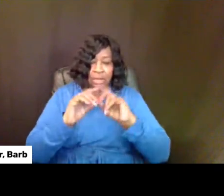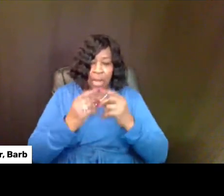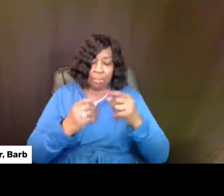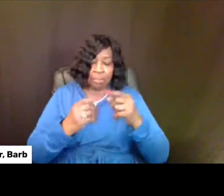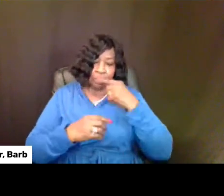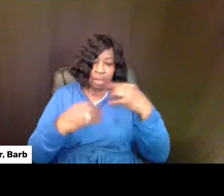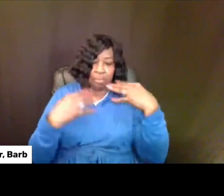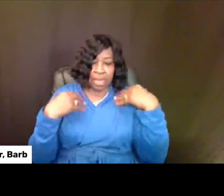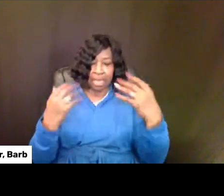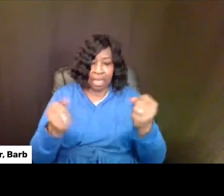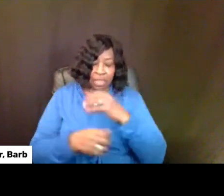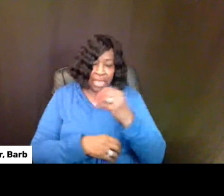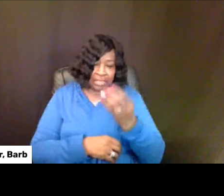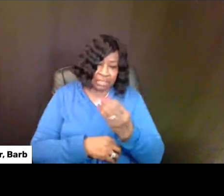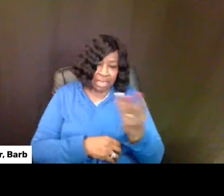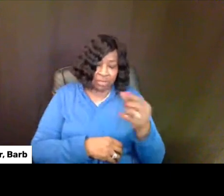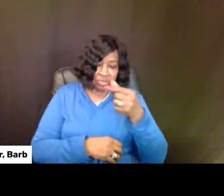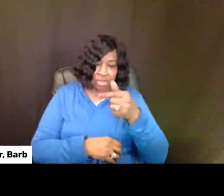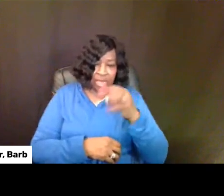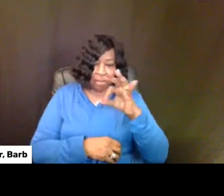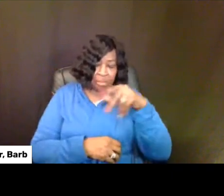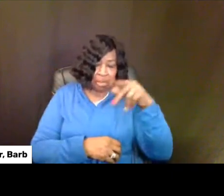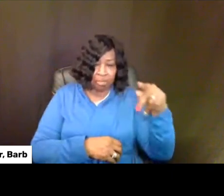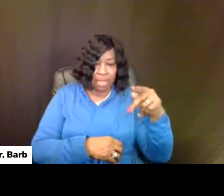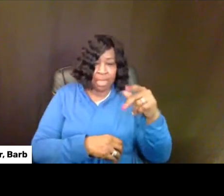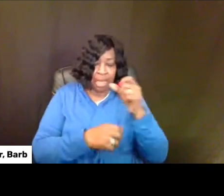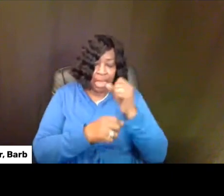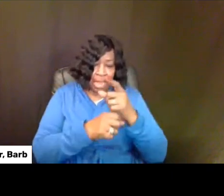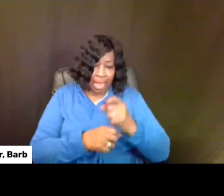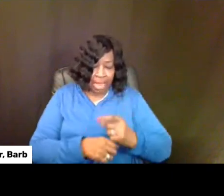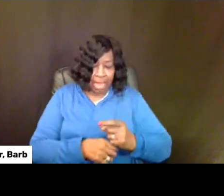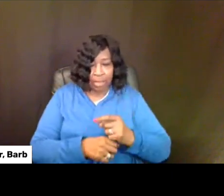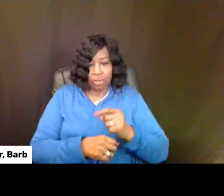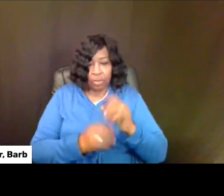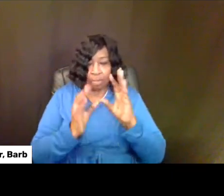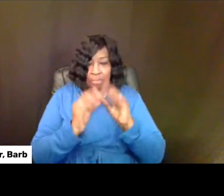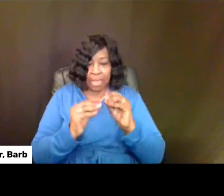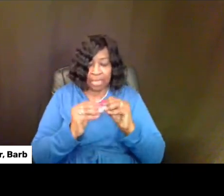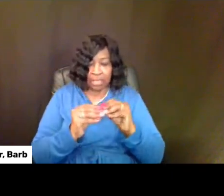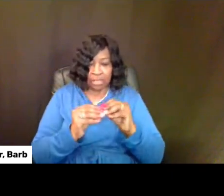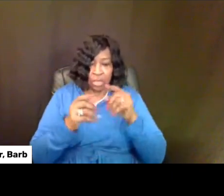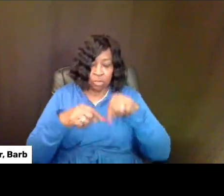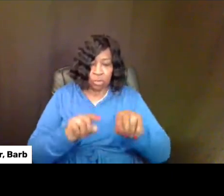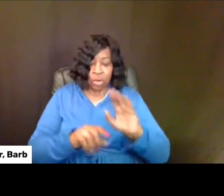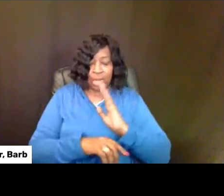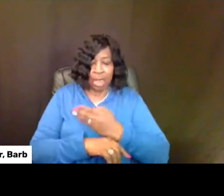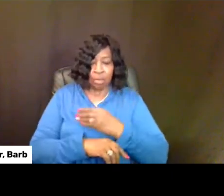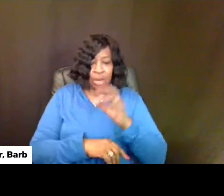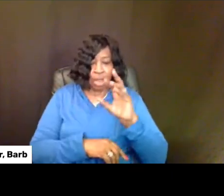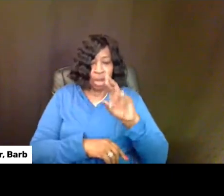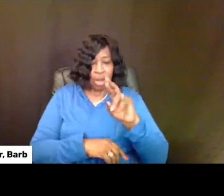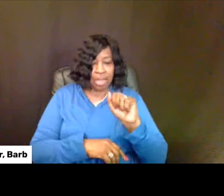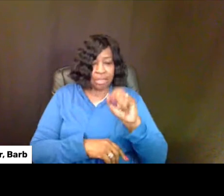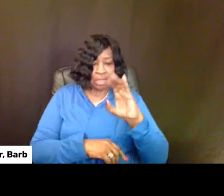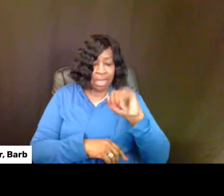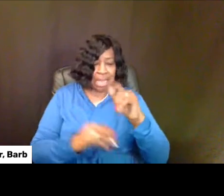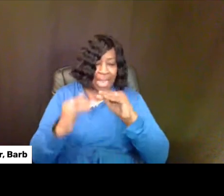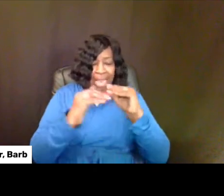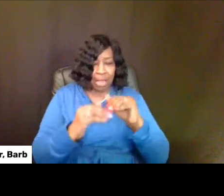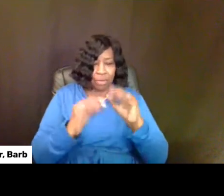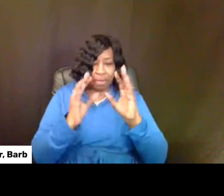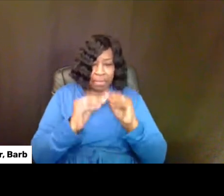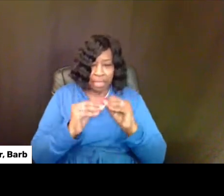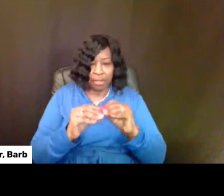host several GFPP annual update meetings during our Racial Equity Week, which is a week in September that the Office of the